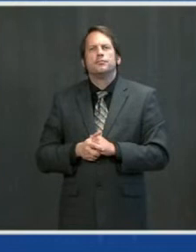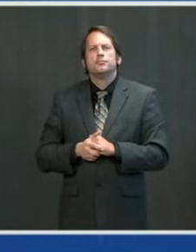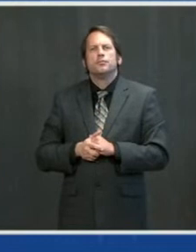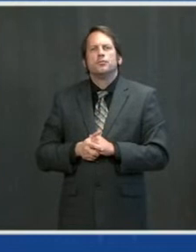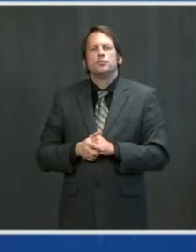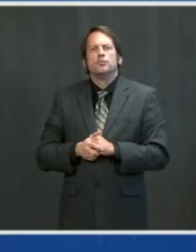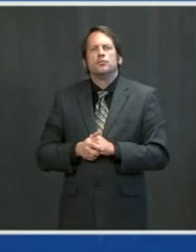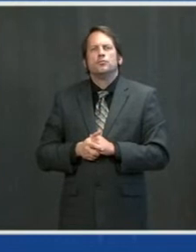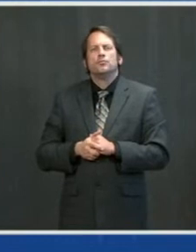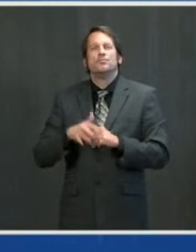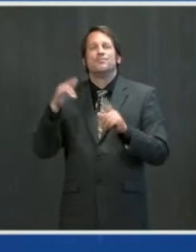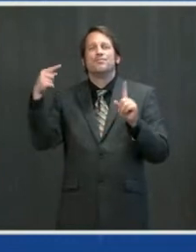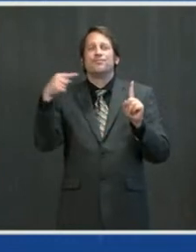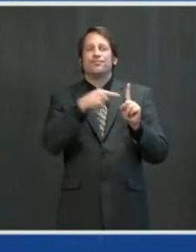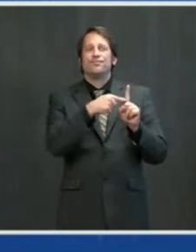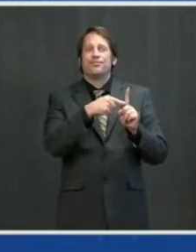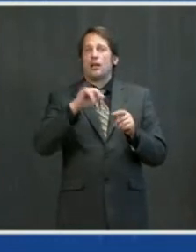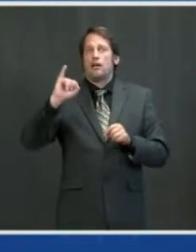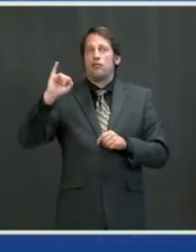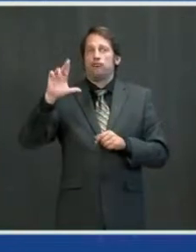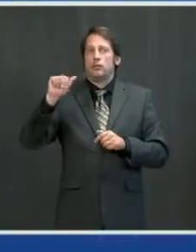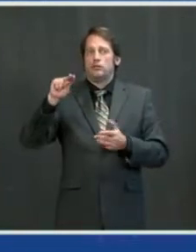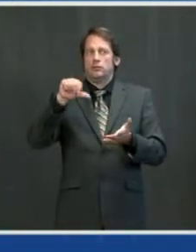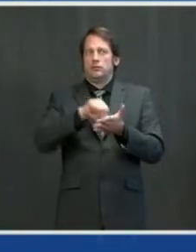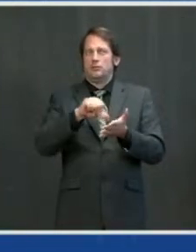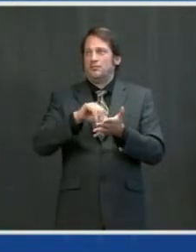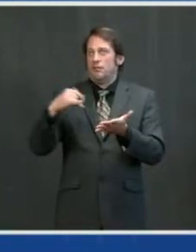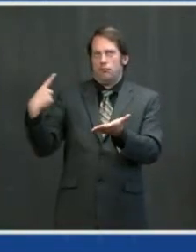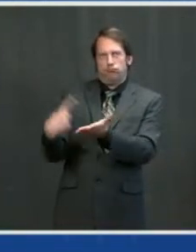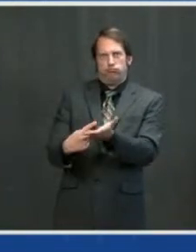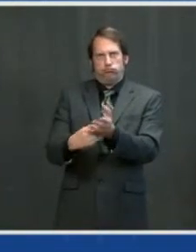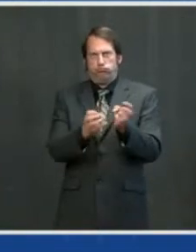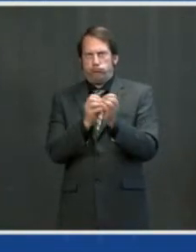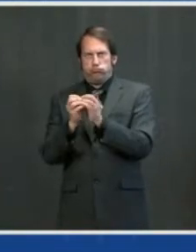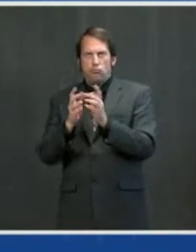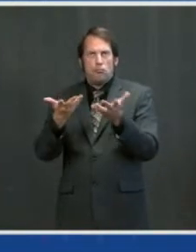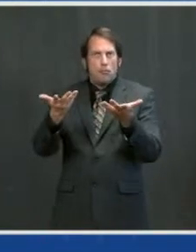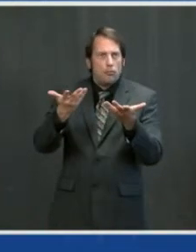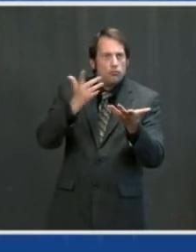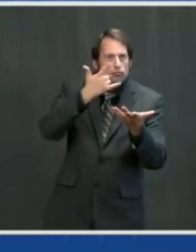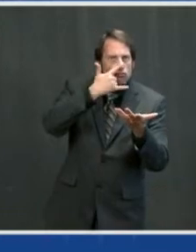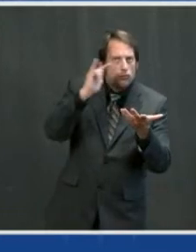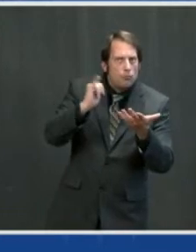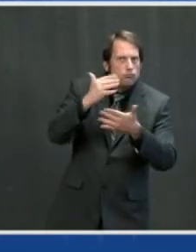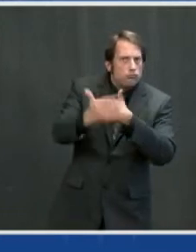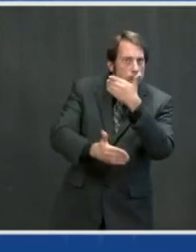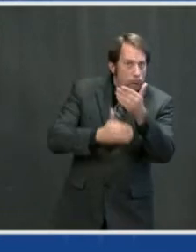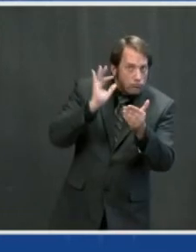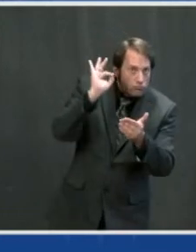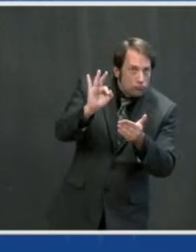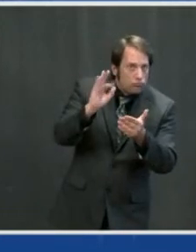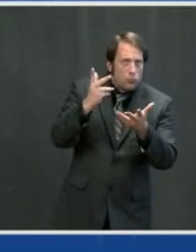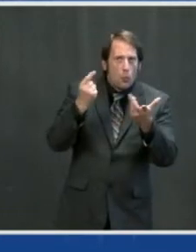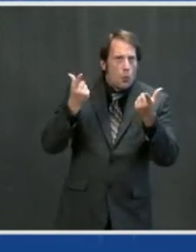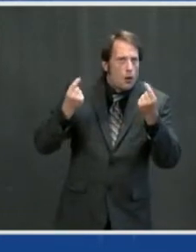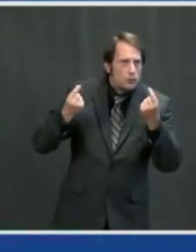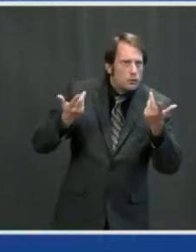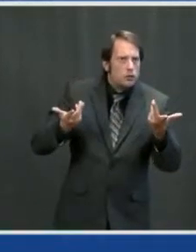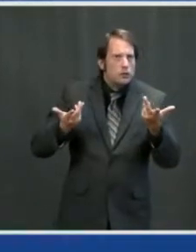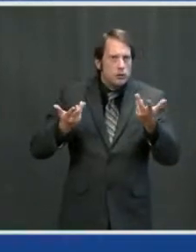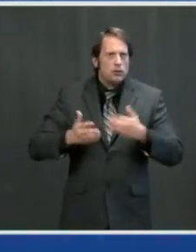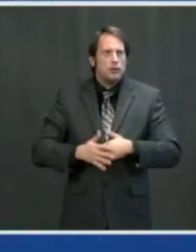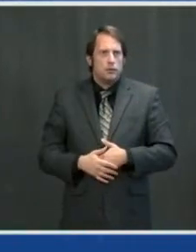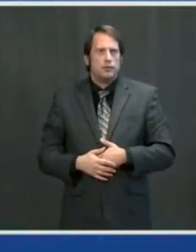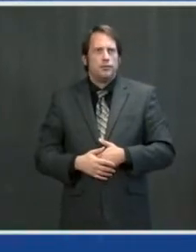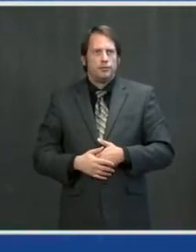Iran. How are they going, and do you regard their decision to enrich to 60% as a step backwards,